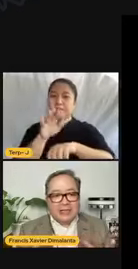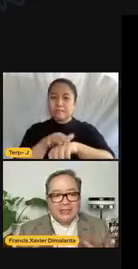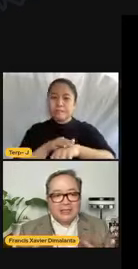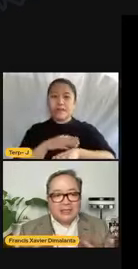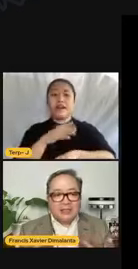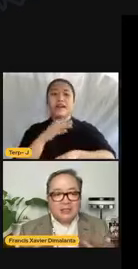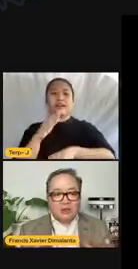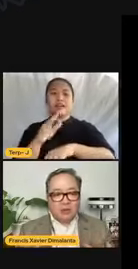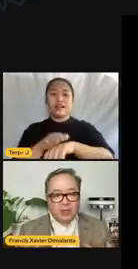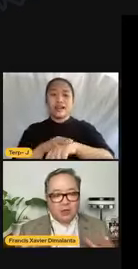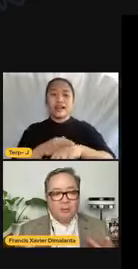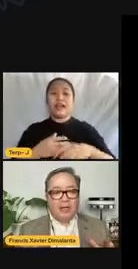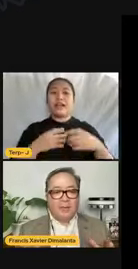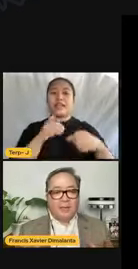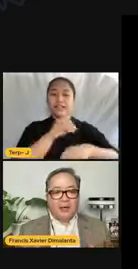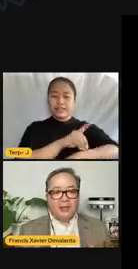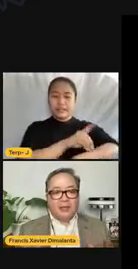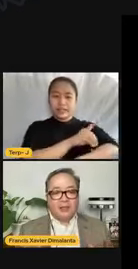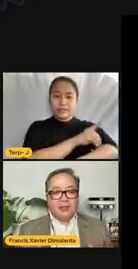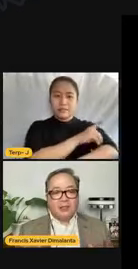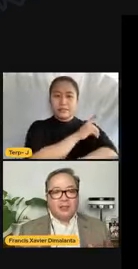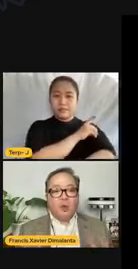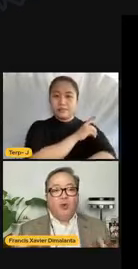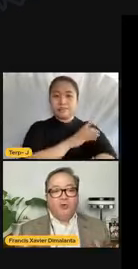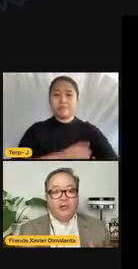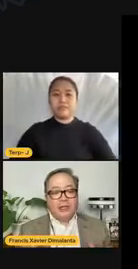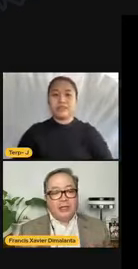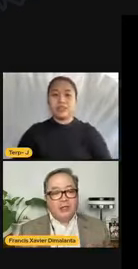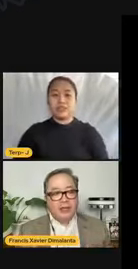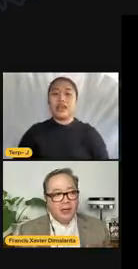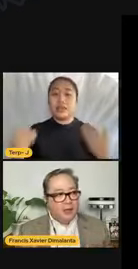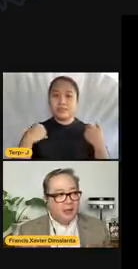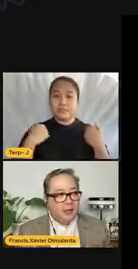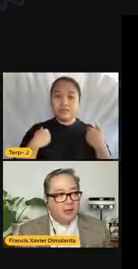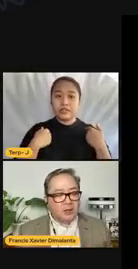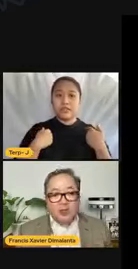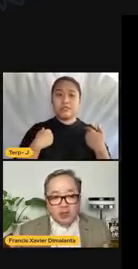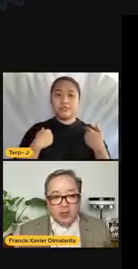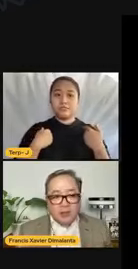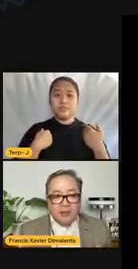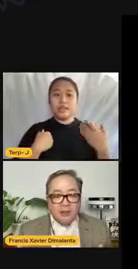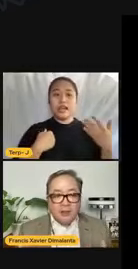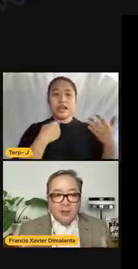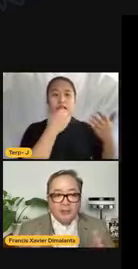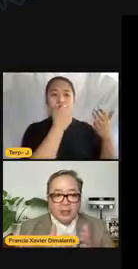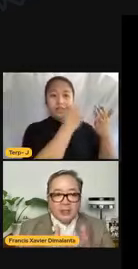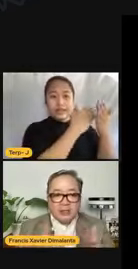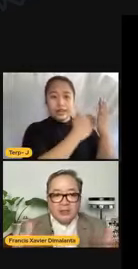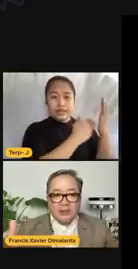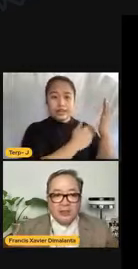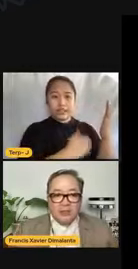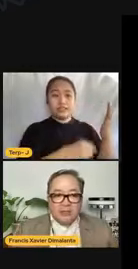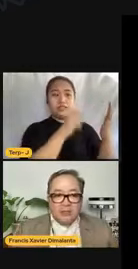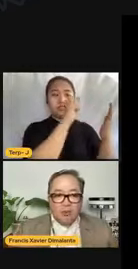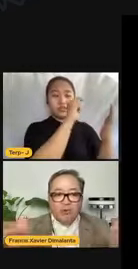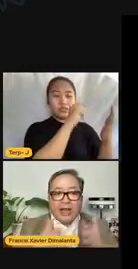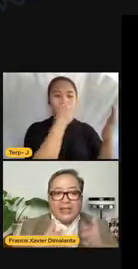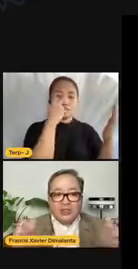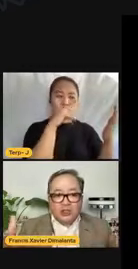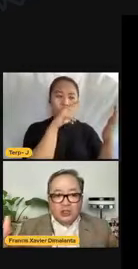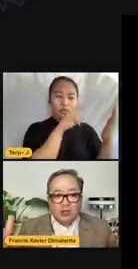a checklist. It is so not to make a parent so overly concerned, because there